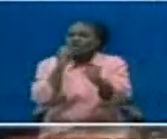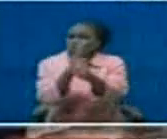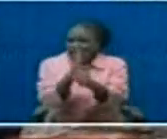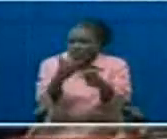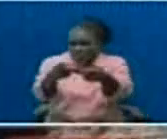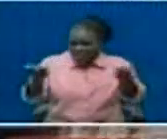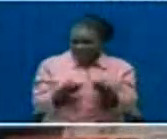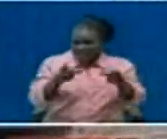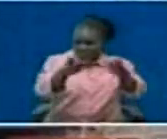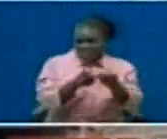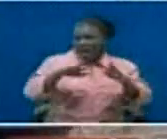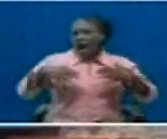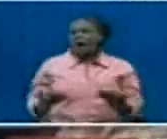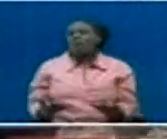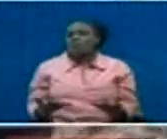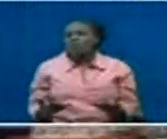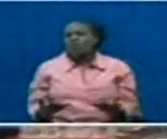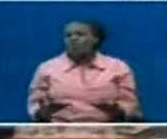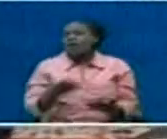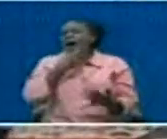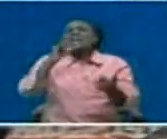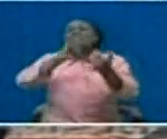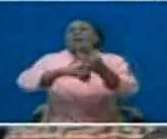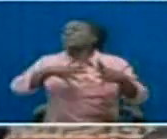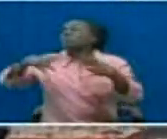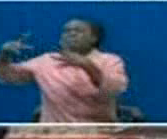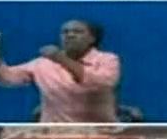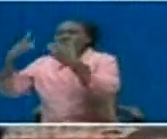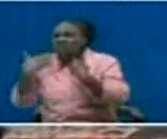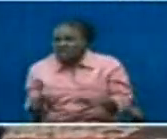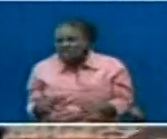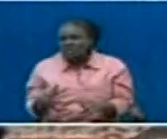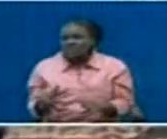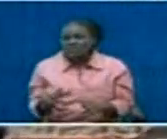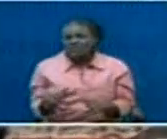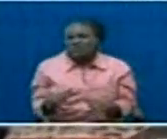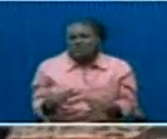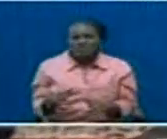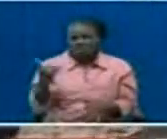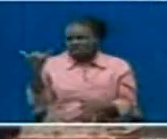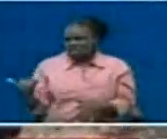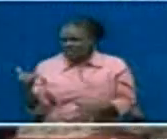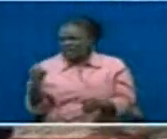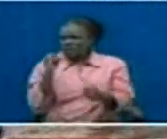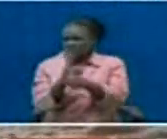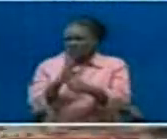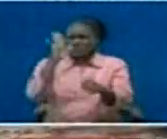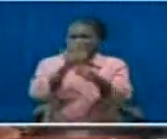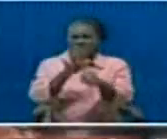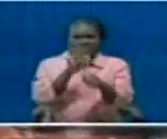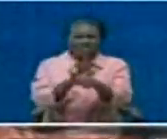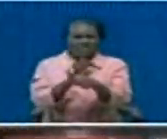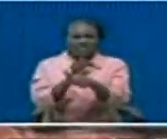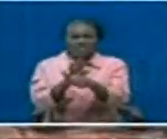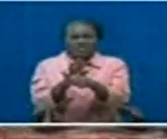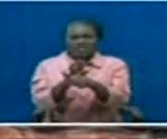that, Jeff. Yes. Even the husband can run away. What can we give them? These are too many children. Sophia, we need to call your friends